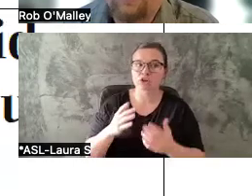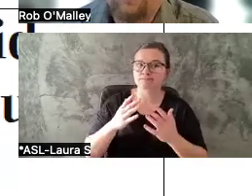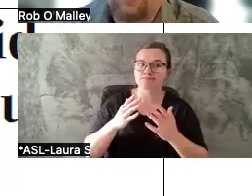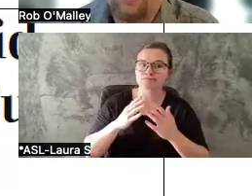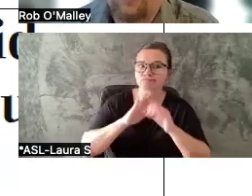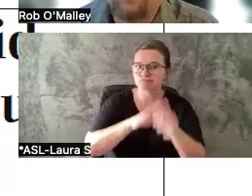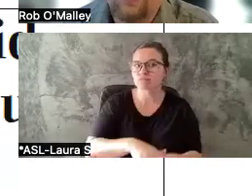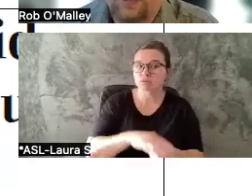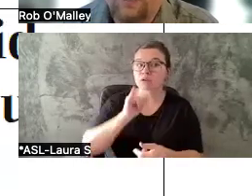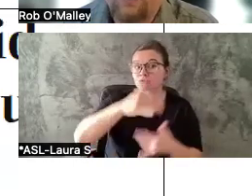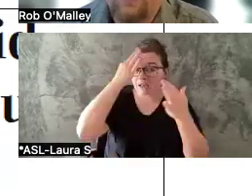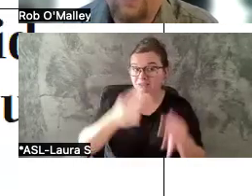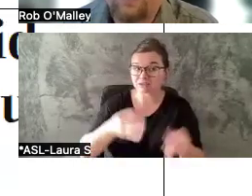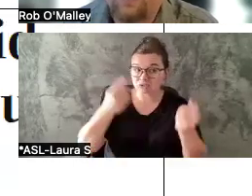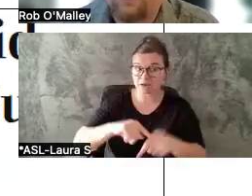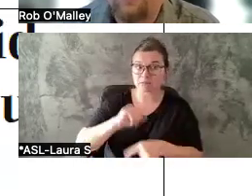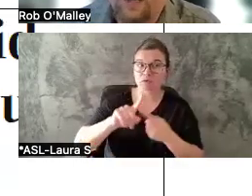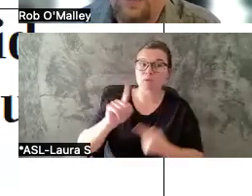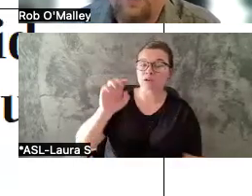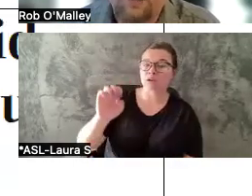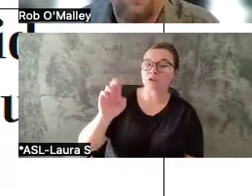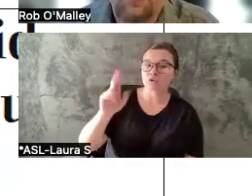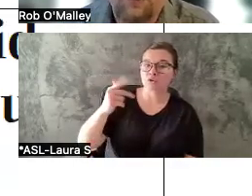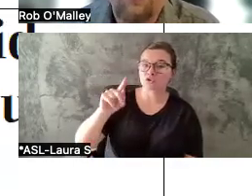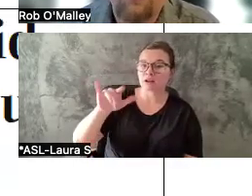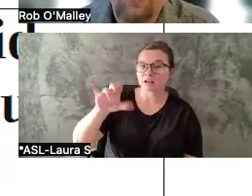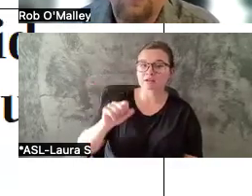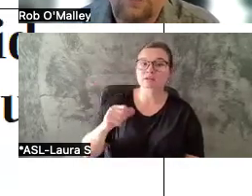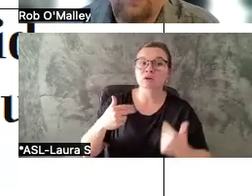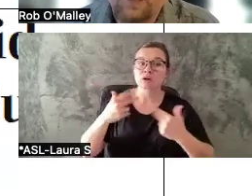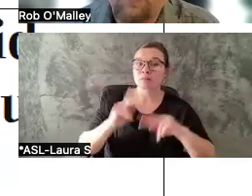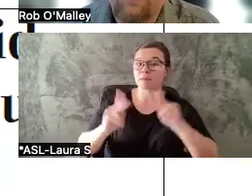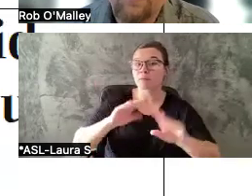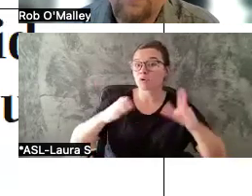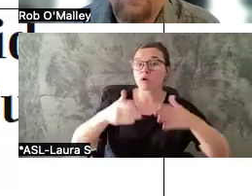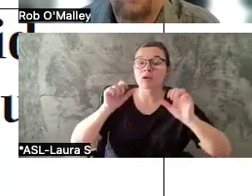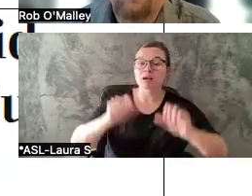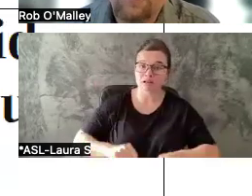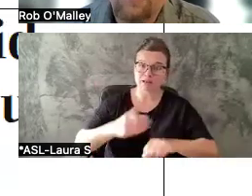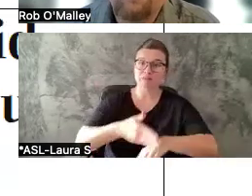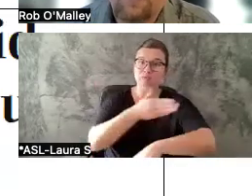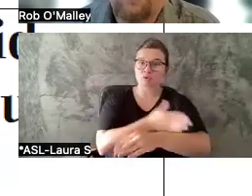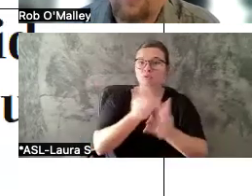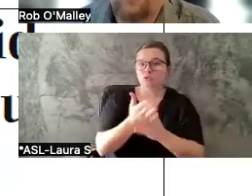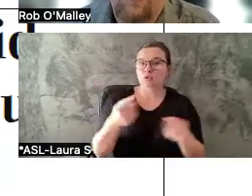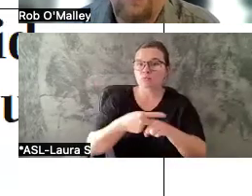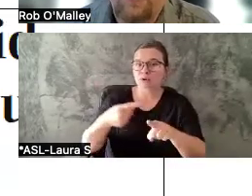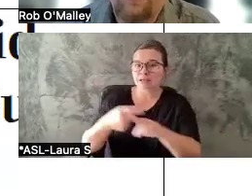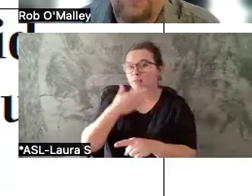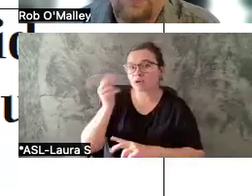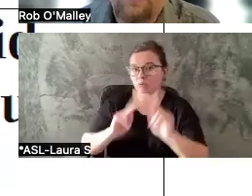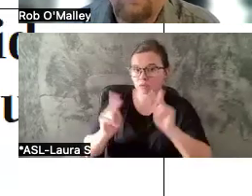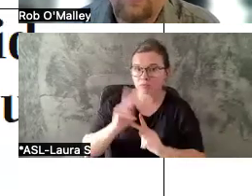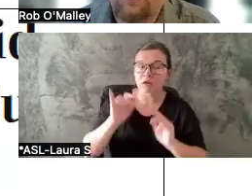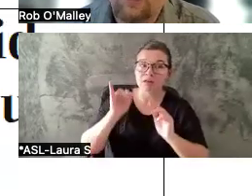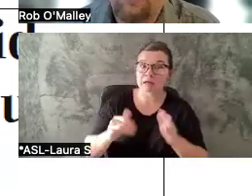took place in a period where eugenics, the idea that humanity can be improved through breeding better people, was a completely mainstream and widely